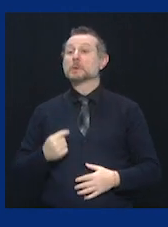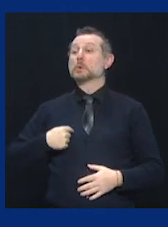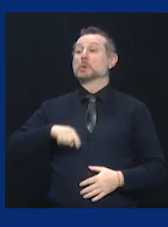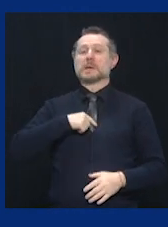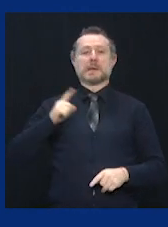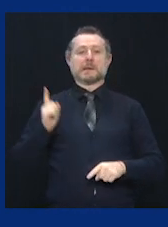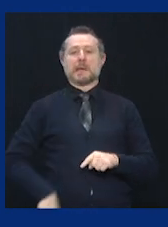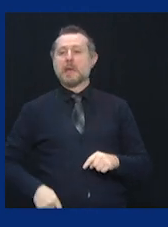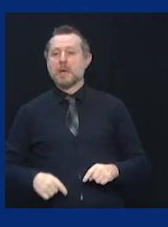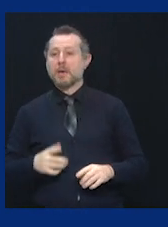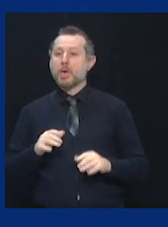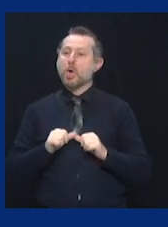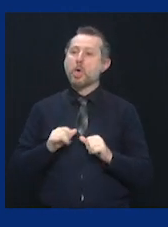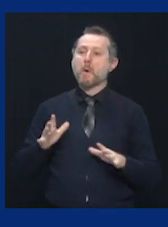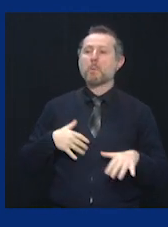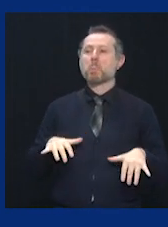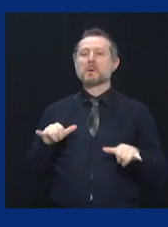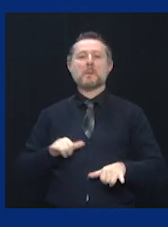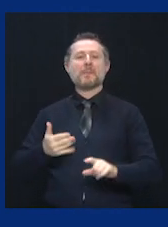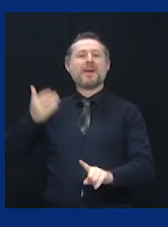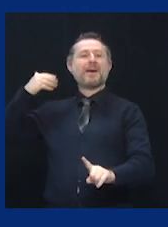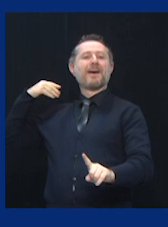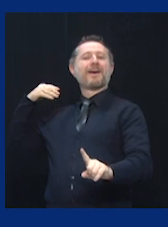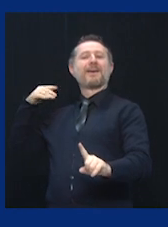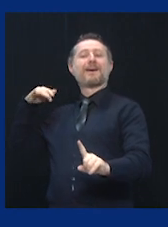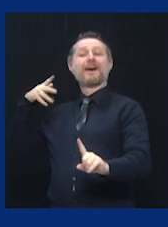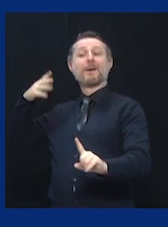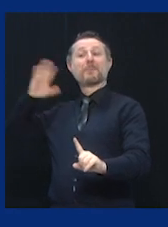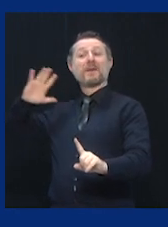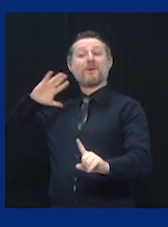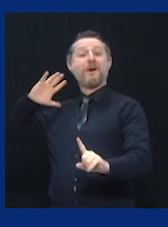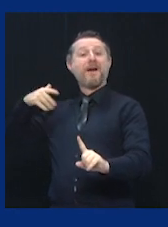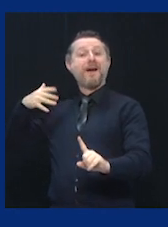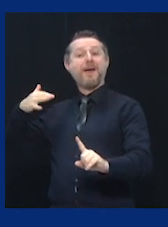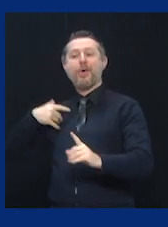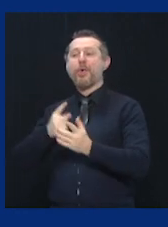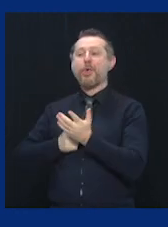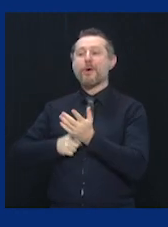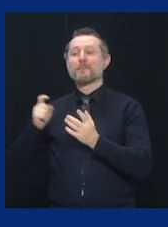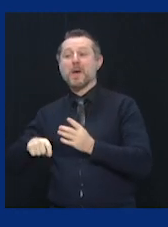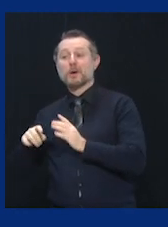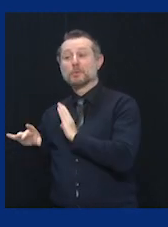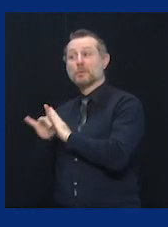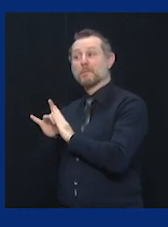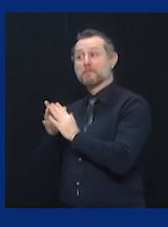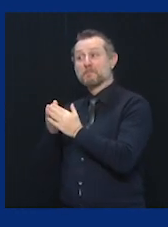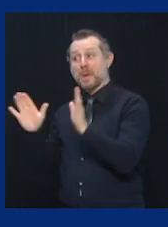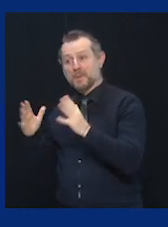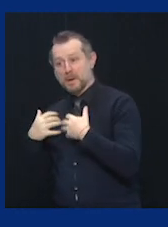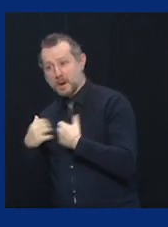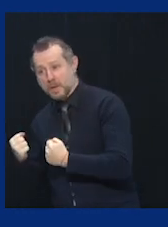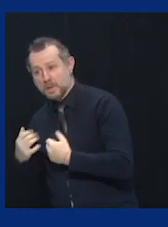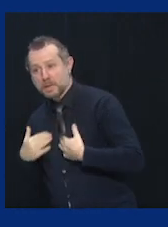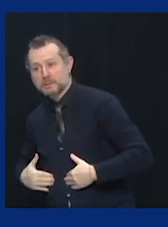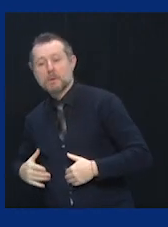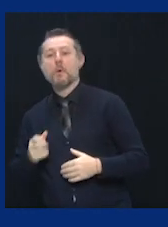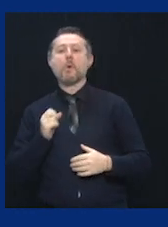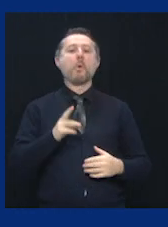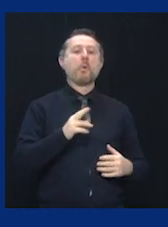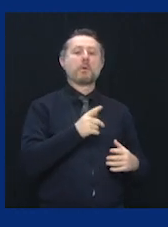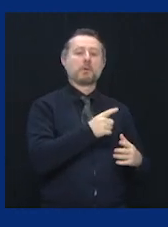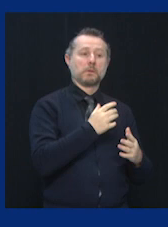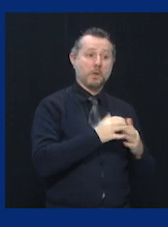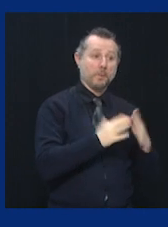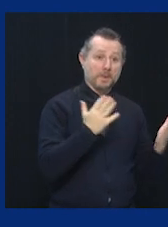in. It was never a choice between public health and reopening the economy. You have to do both, but you have to do it intelligently.